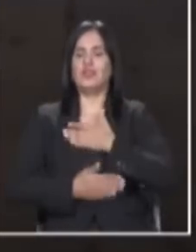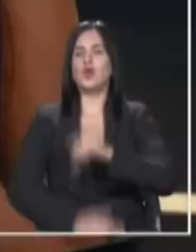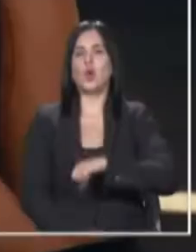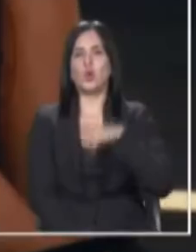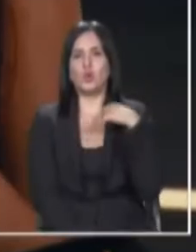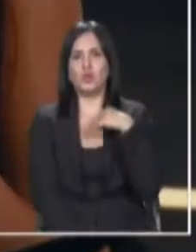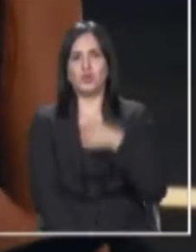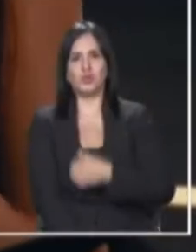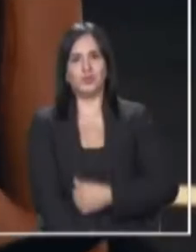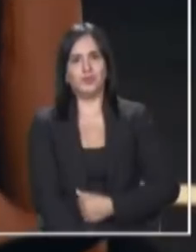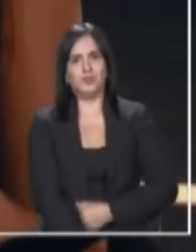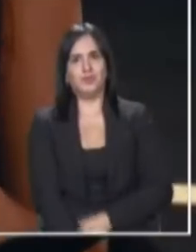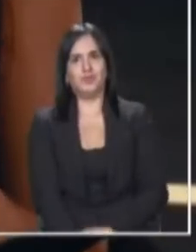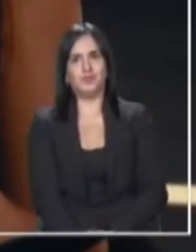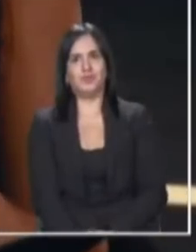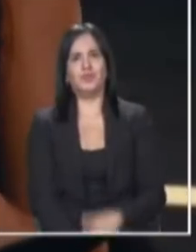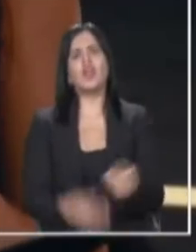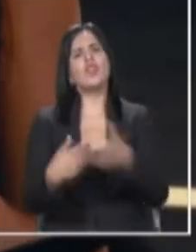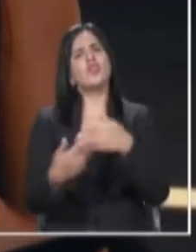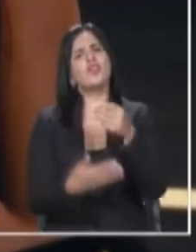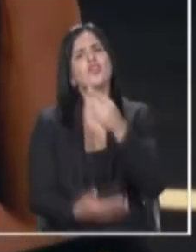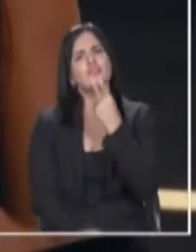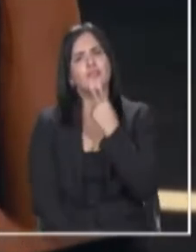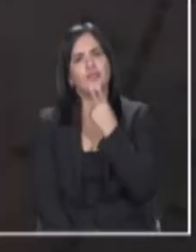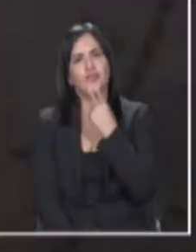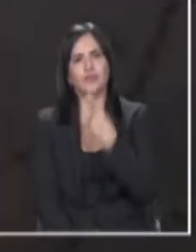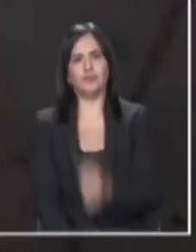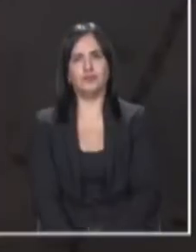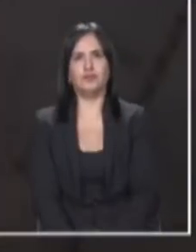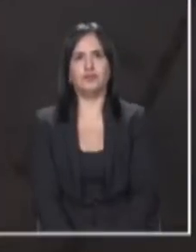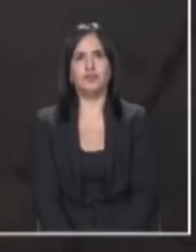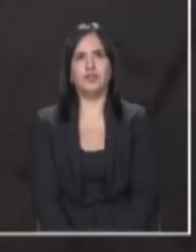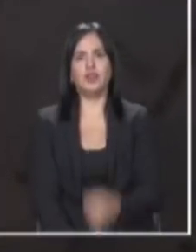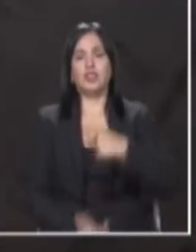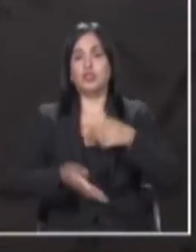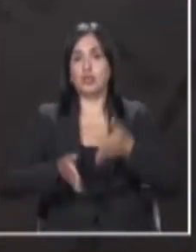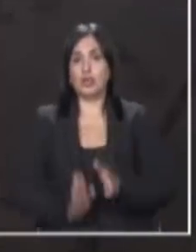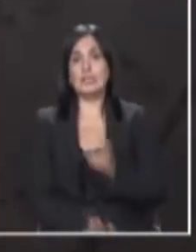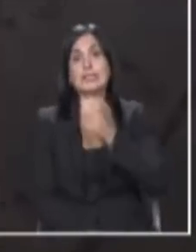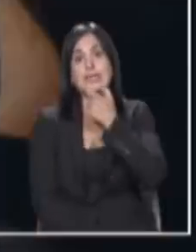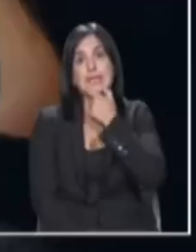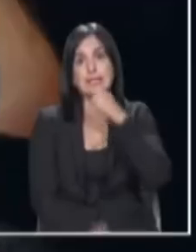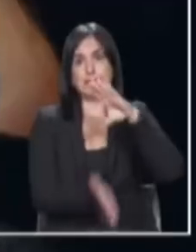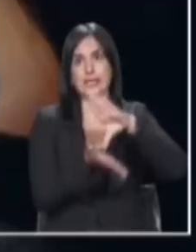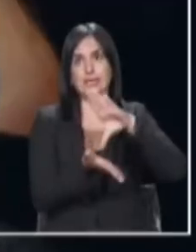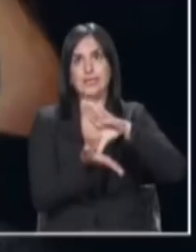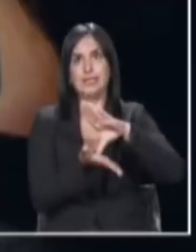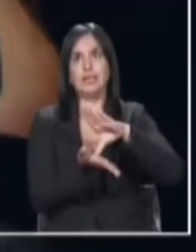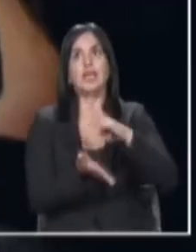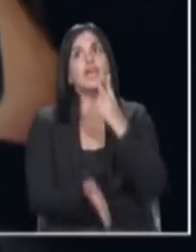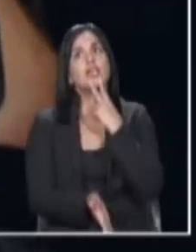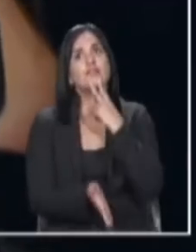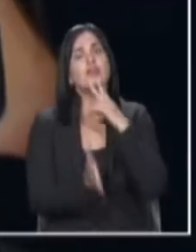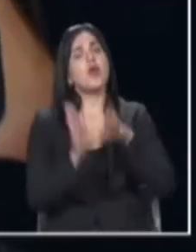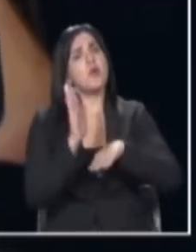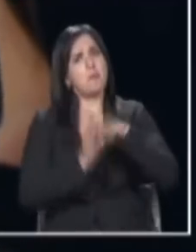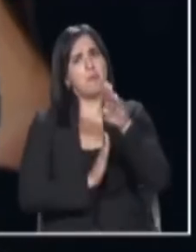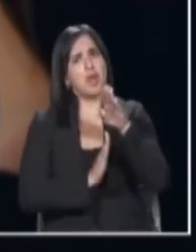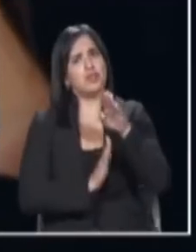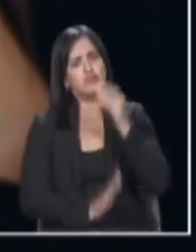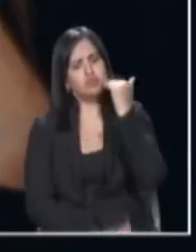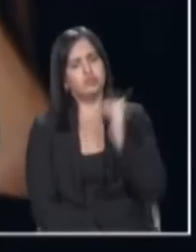of where have you lived I was born in Shrewsbury England and lived there for most of my childhood